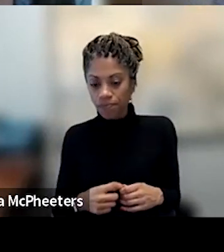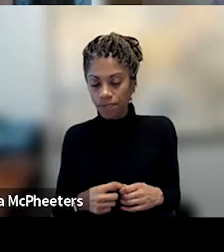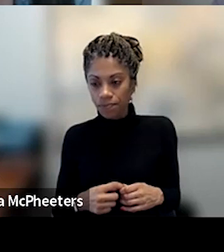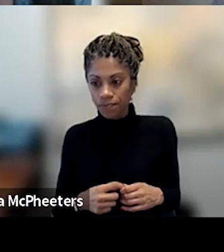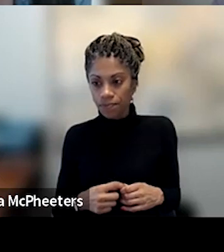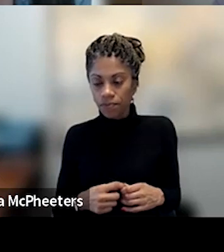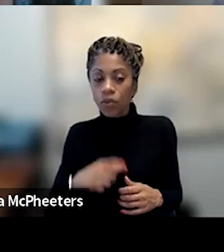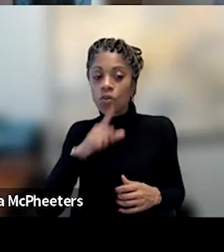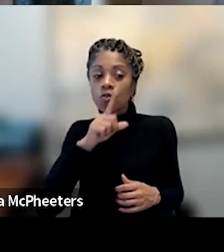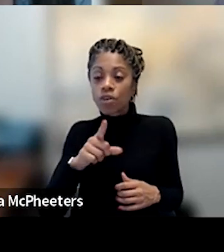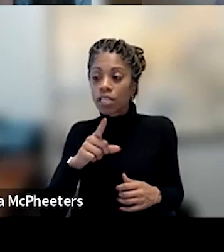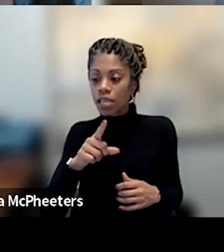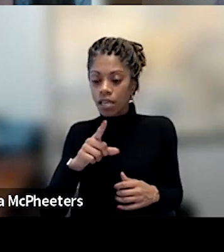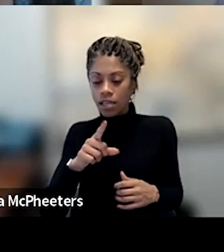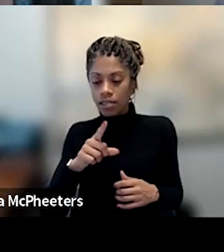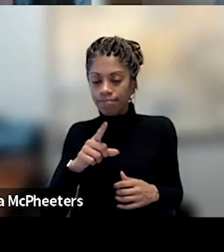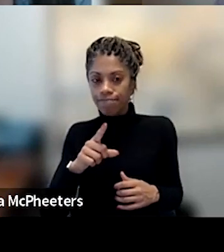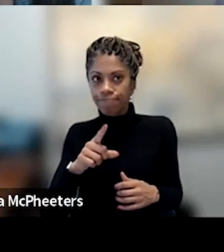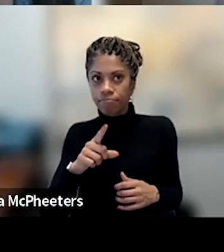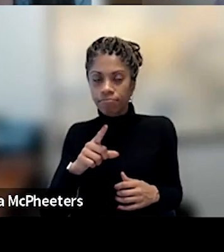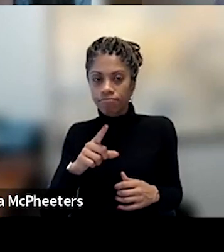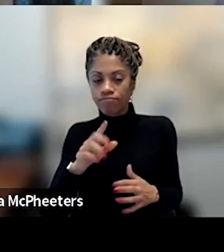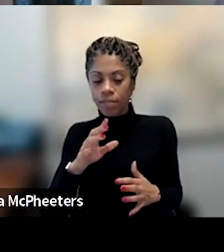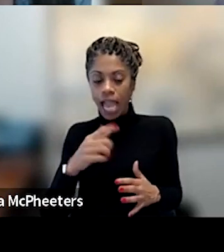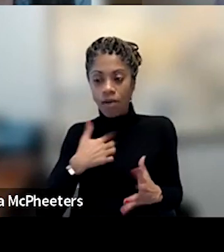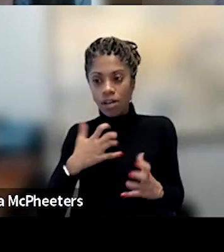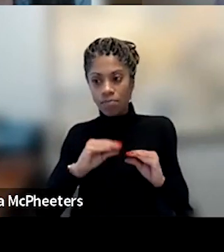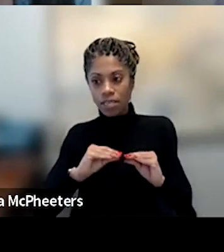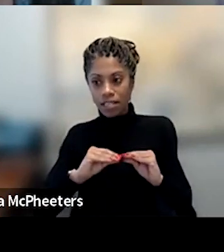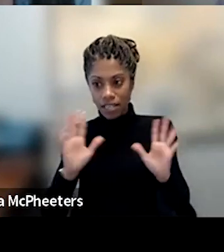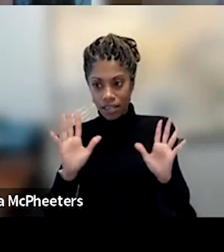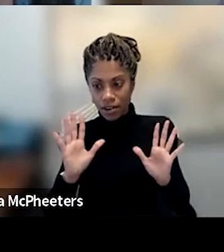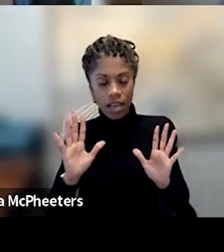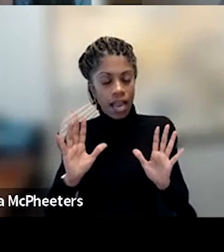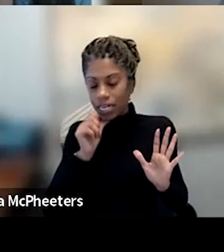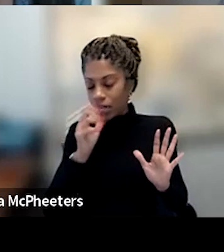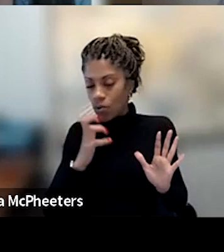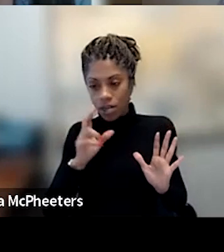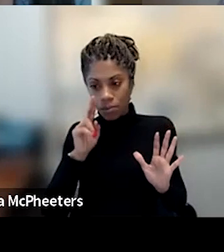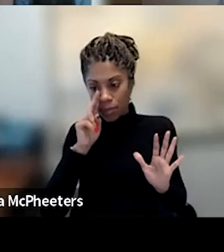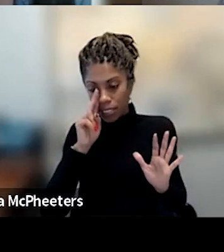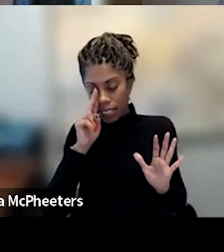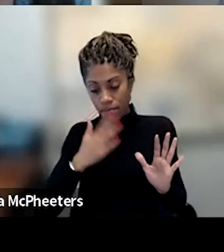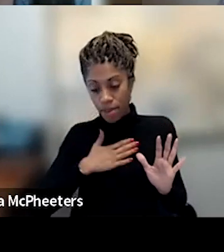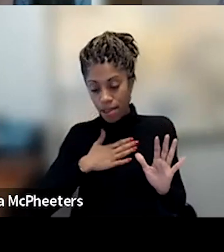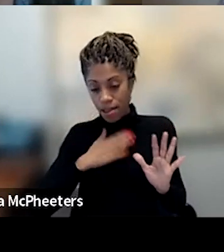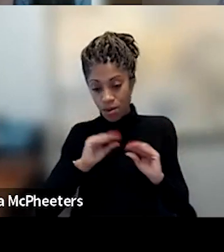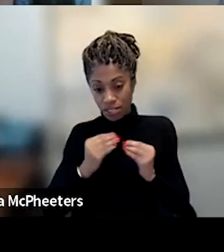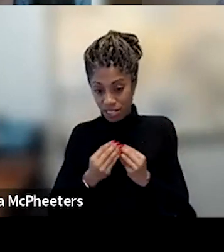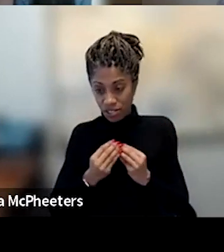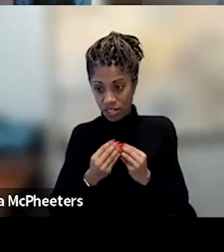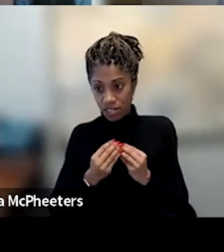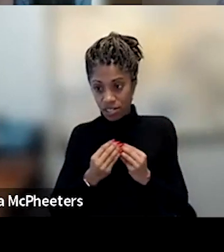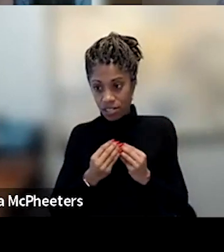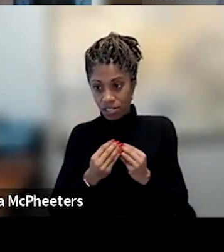our communications team, and I really want to be clear, I don't want to pretend that in my organization, for sure, that